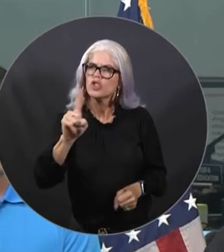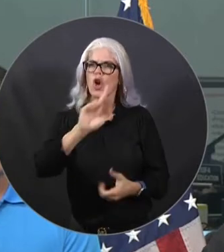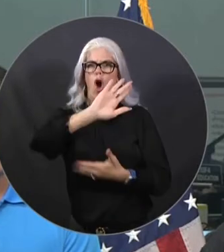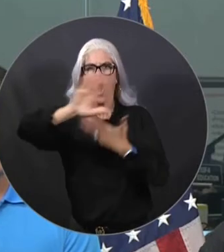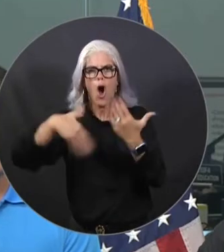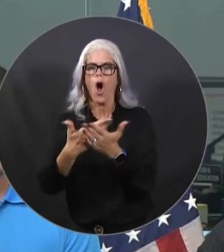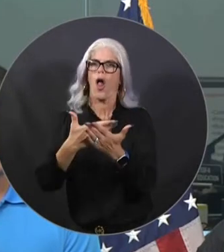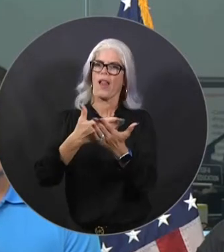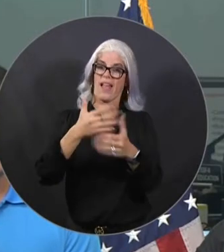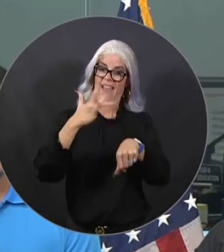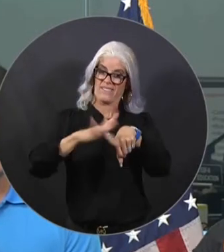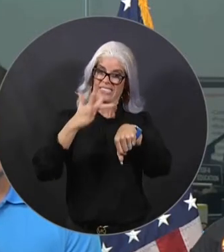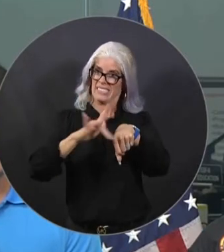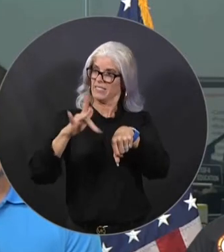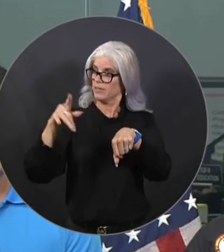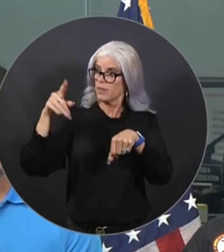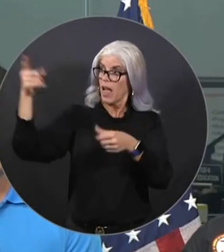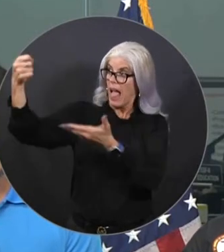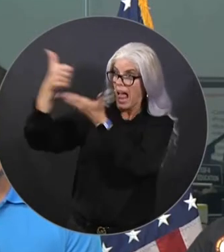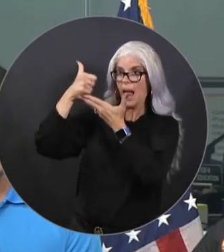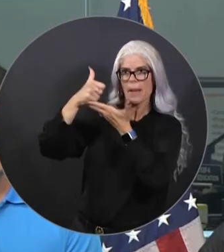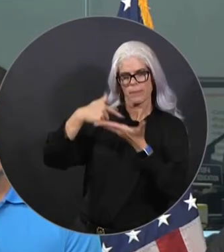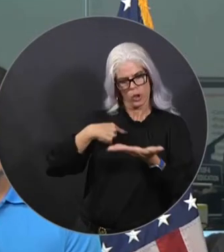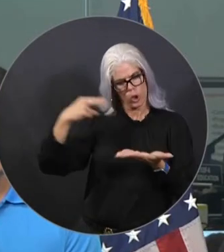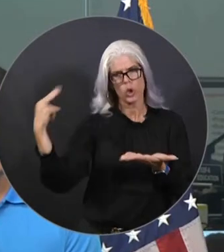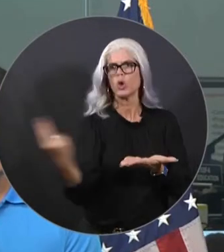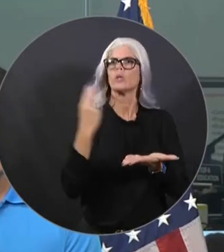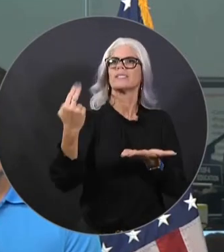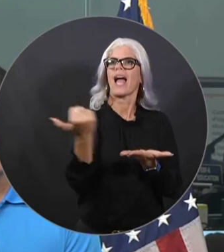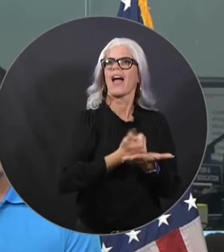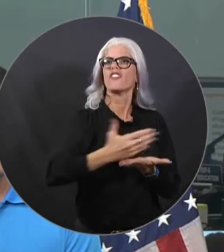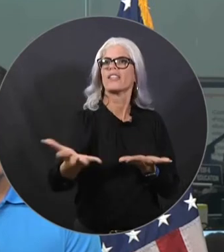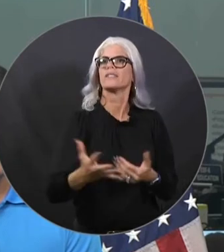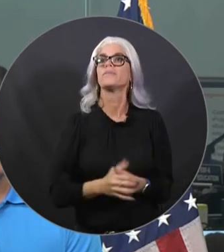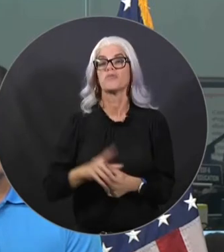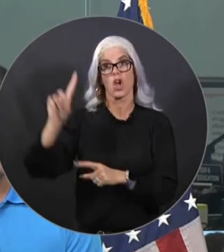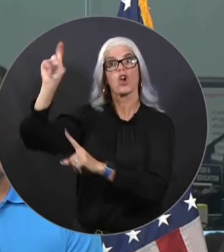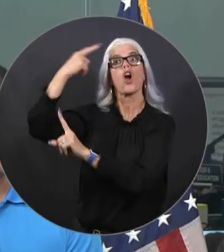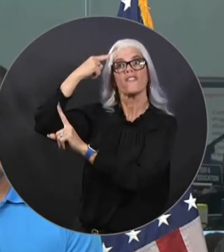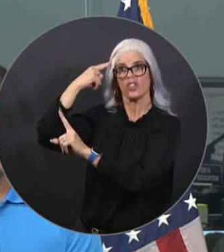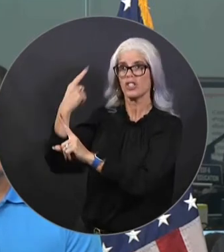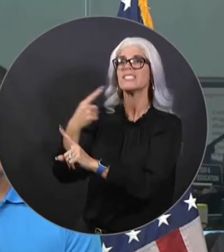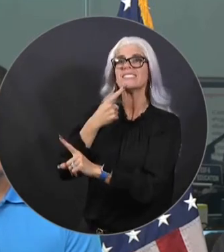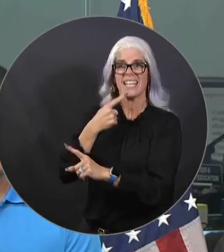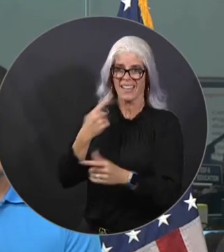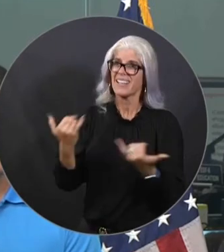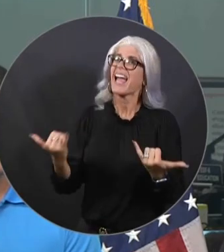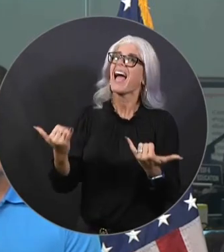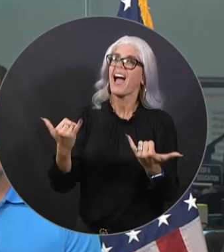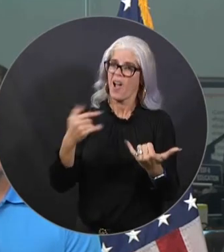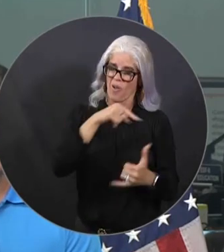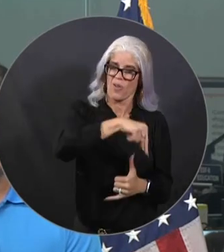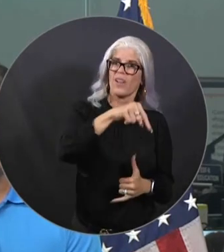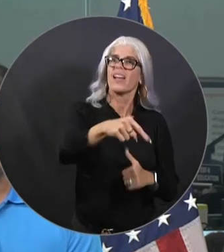recovery. The governor mentioned earlier that additional counties have been added to the Category A debris removal